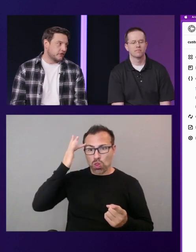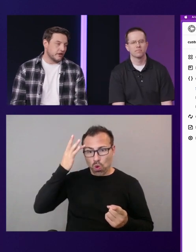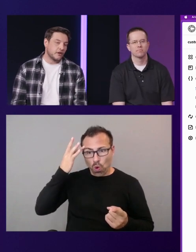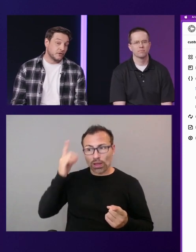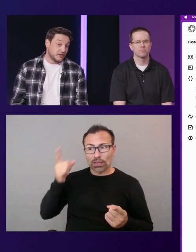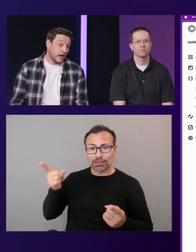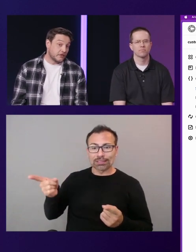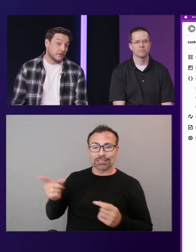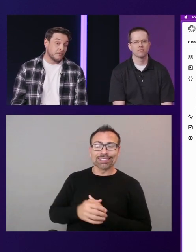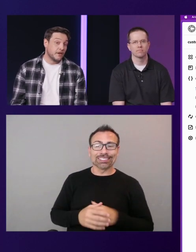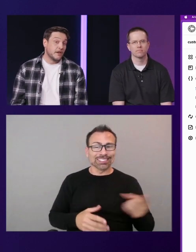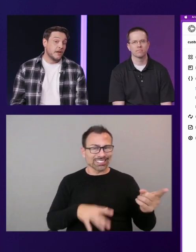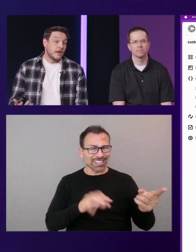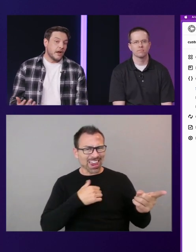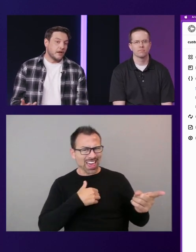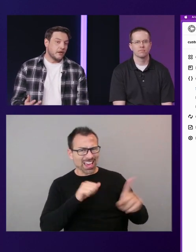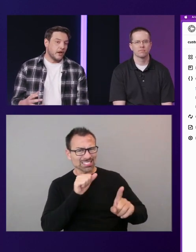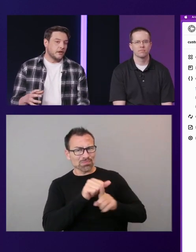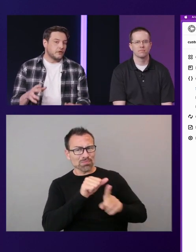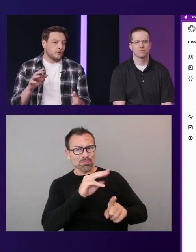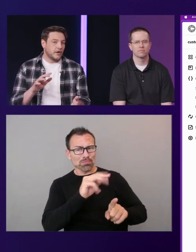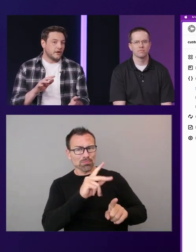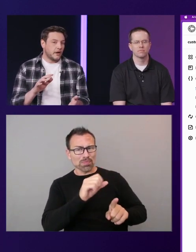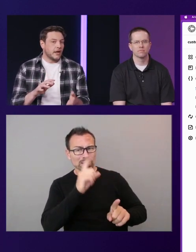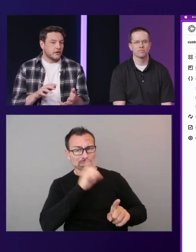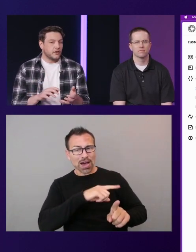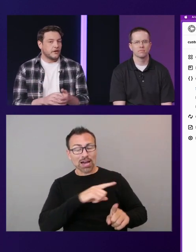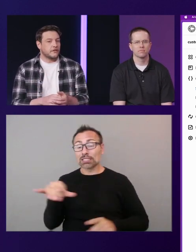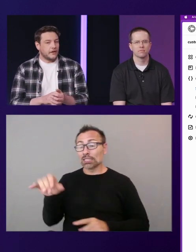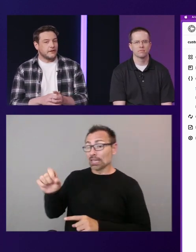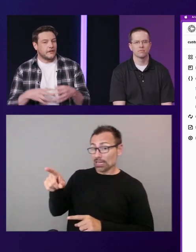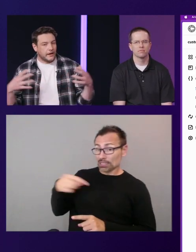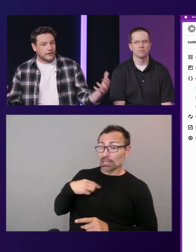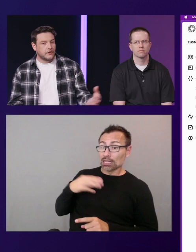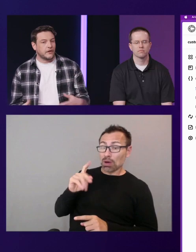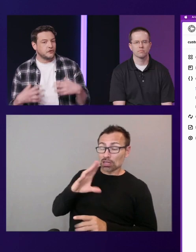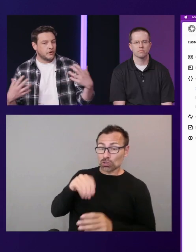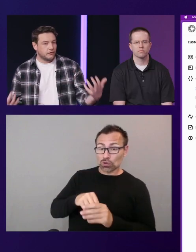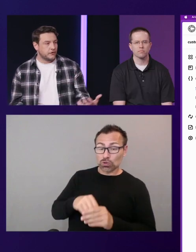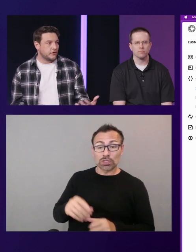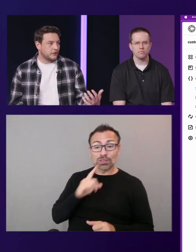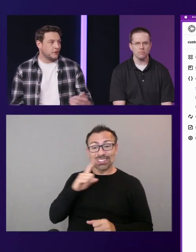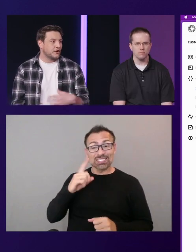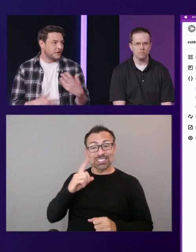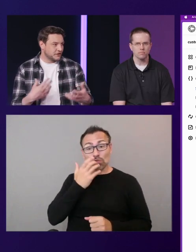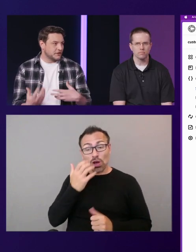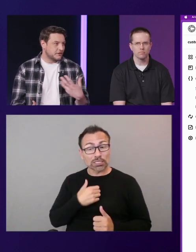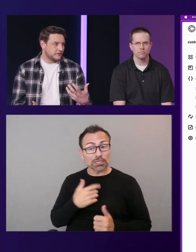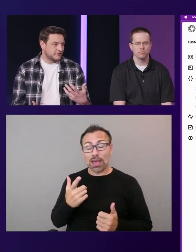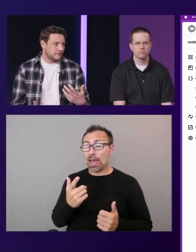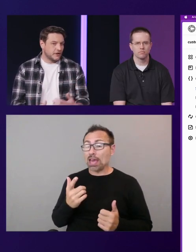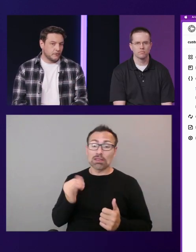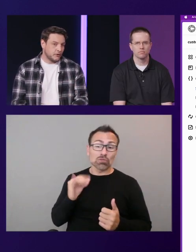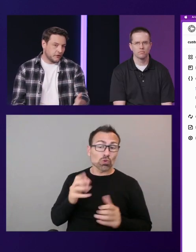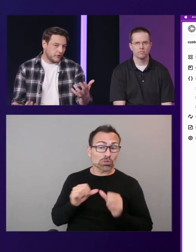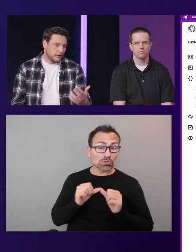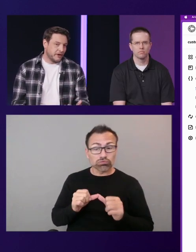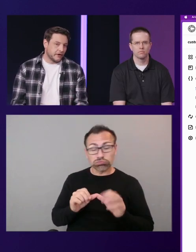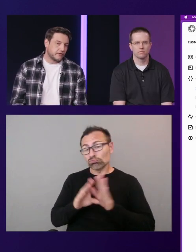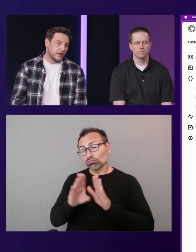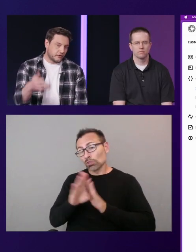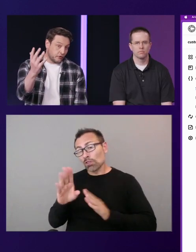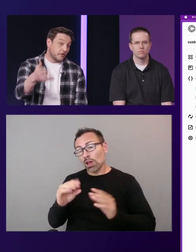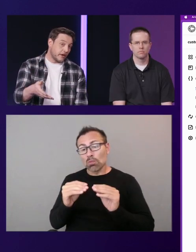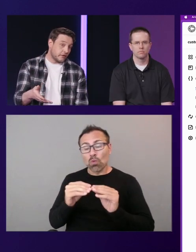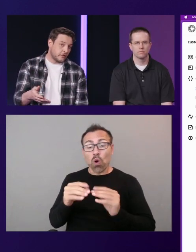Wow. testing, which is awesome. Yeah. And it's a great, again, you can take this as you go further, or you can just use this out of the